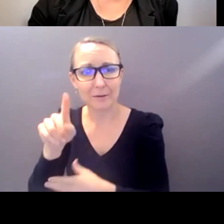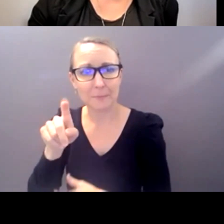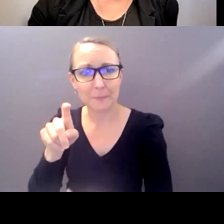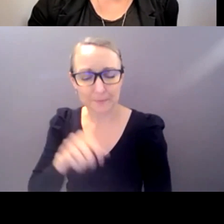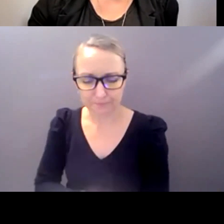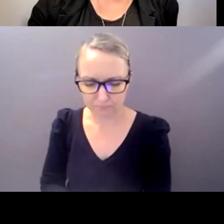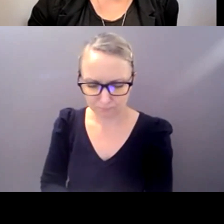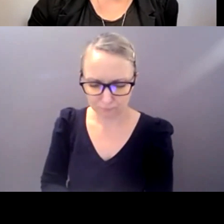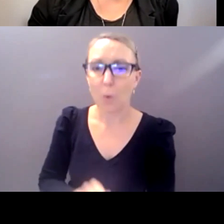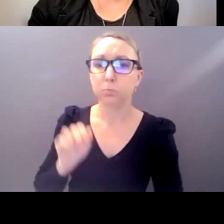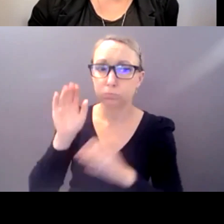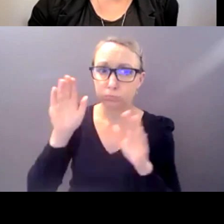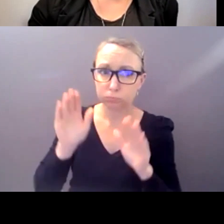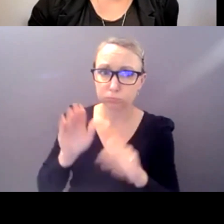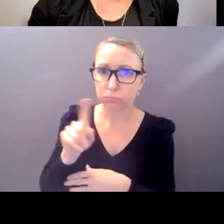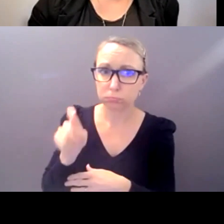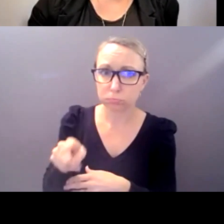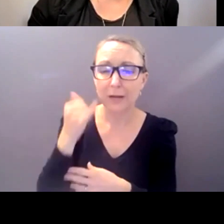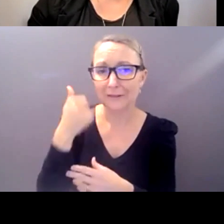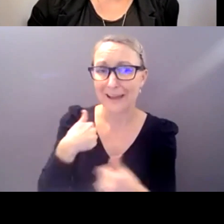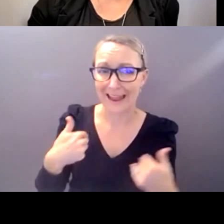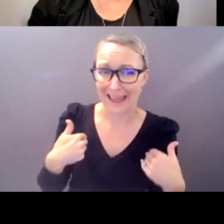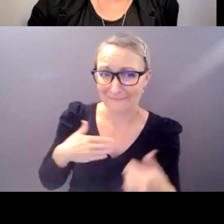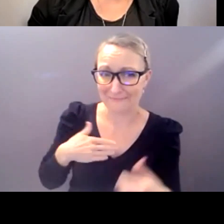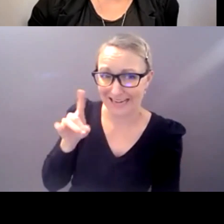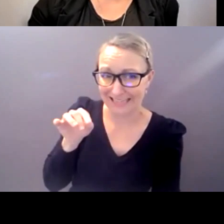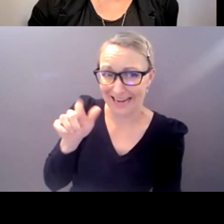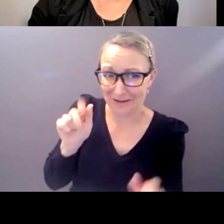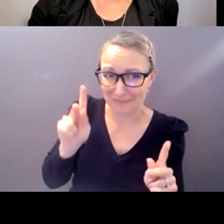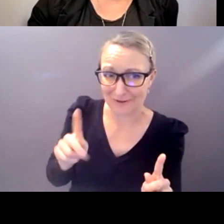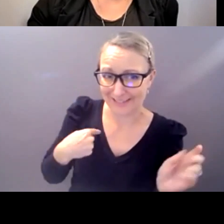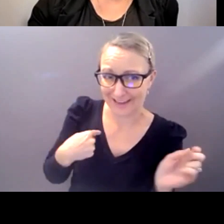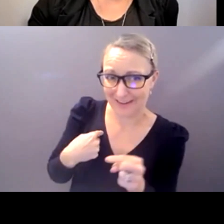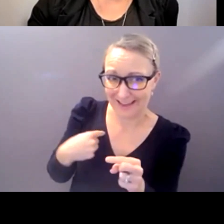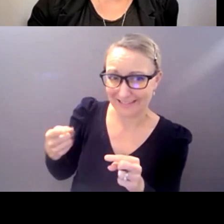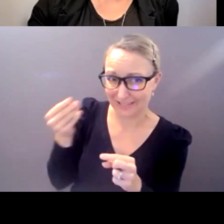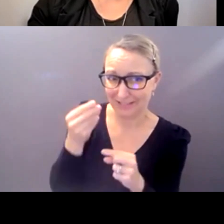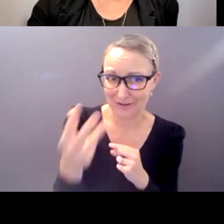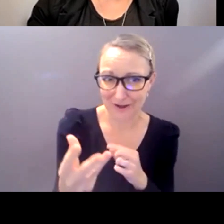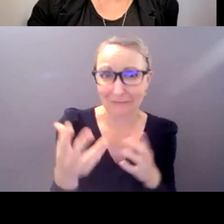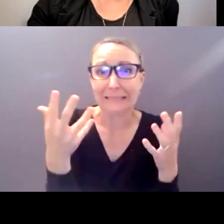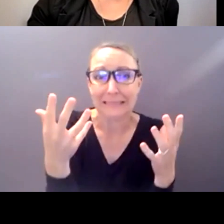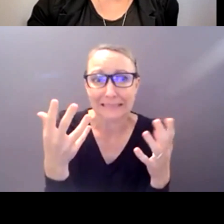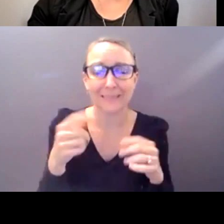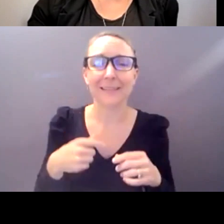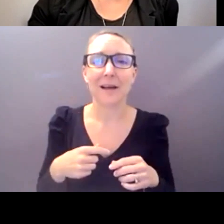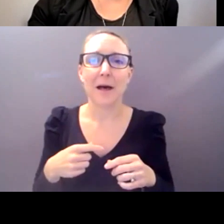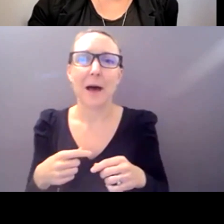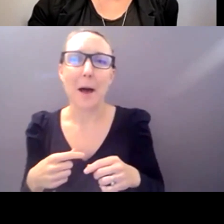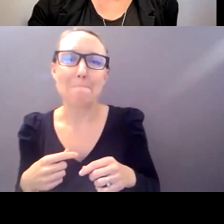That's a great question. And if I had my data person on the call, I could answer that. I also have a great team behind